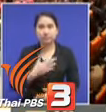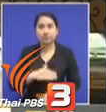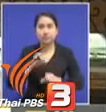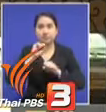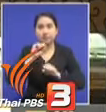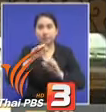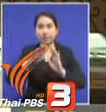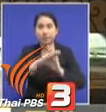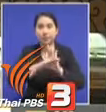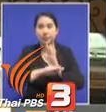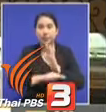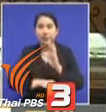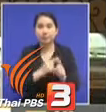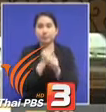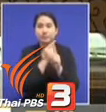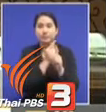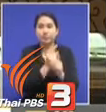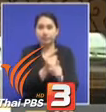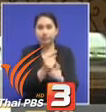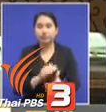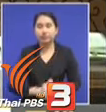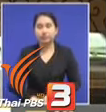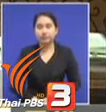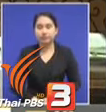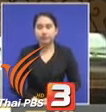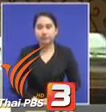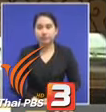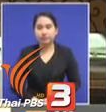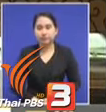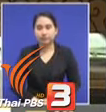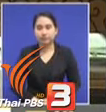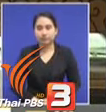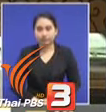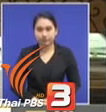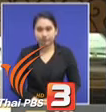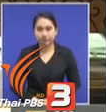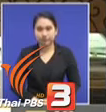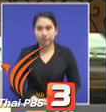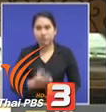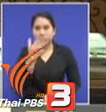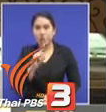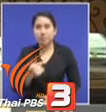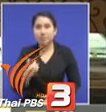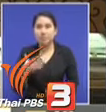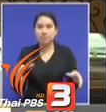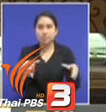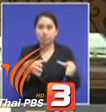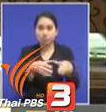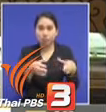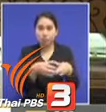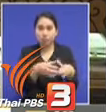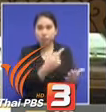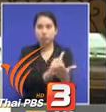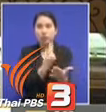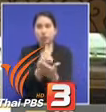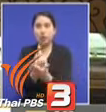So whatever was said in the debate probably didn't have any impact on the thinking and